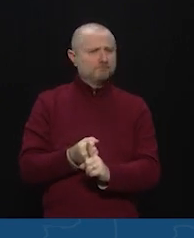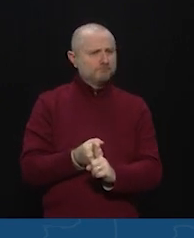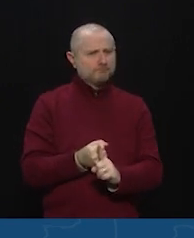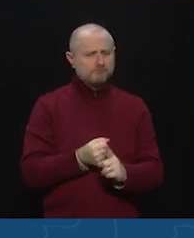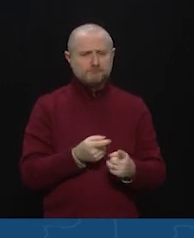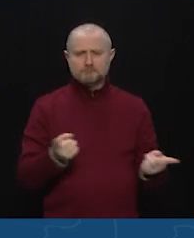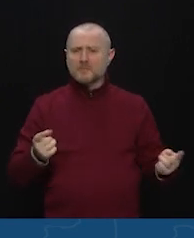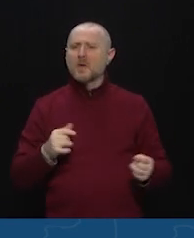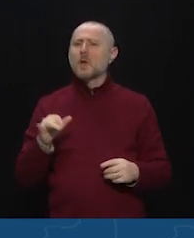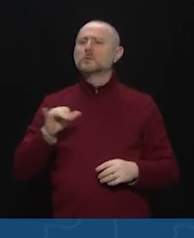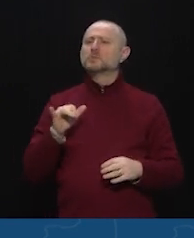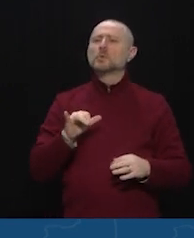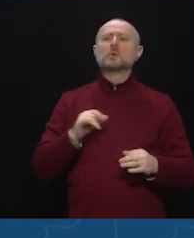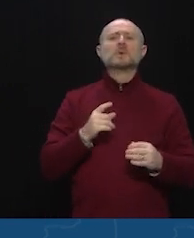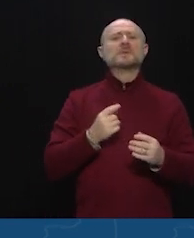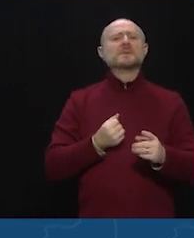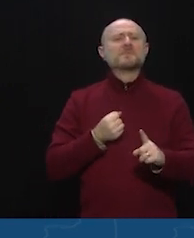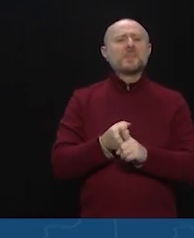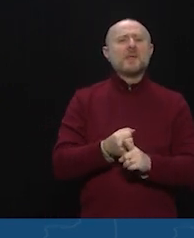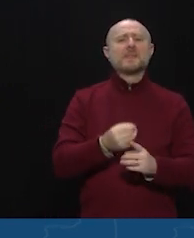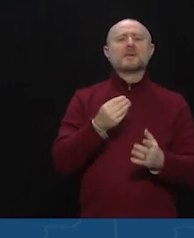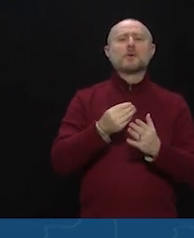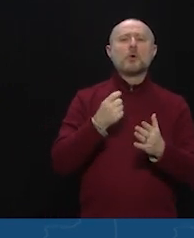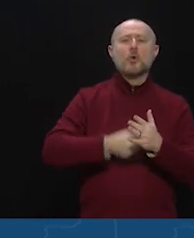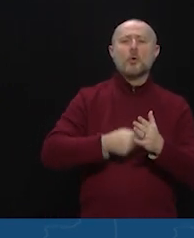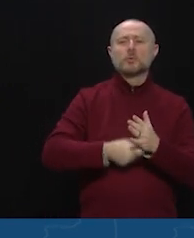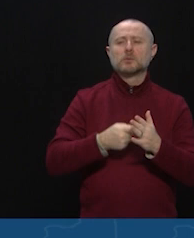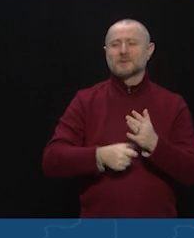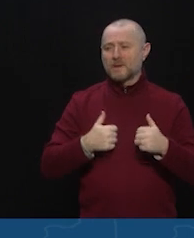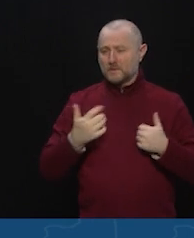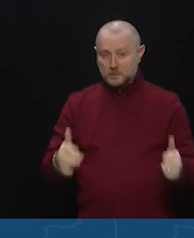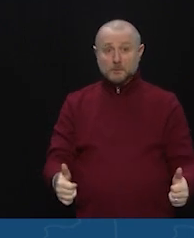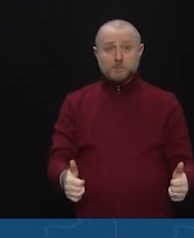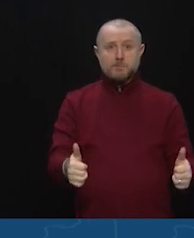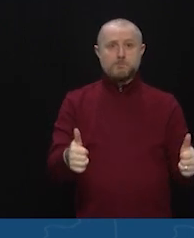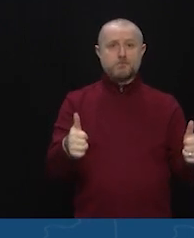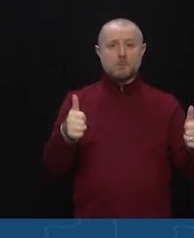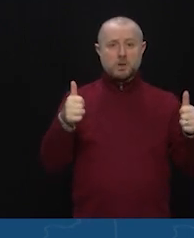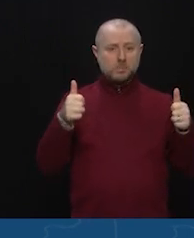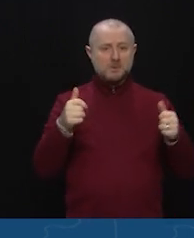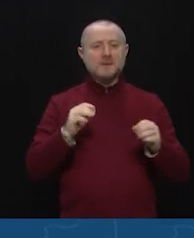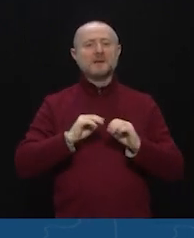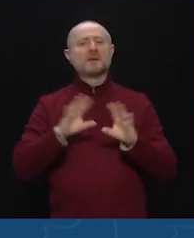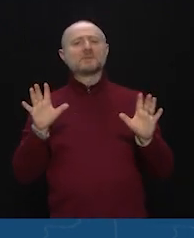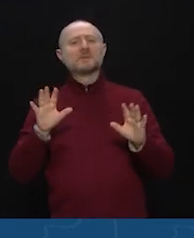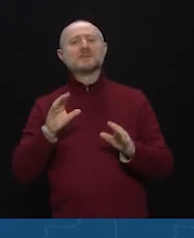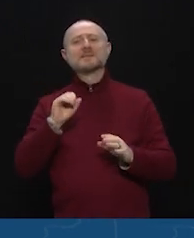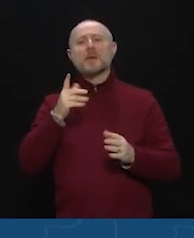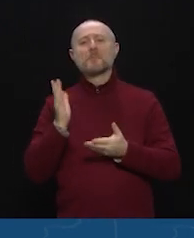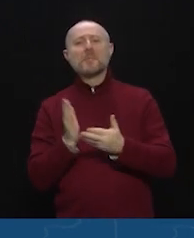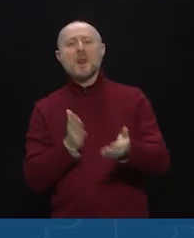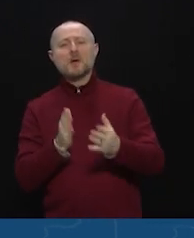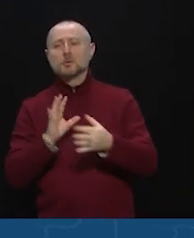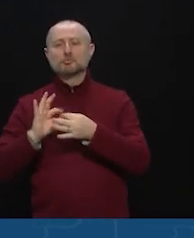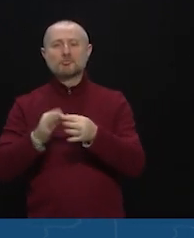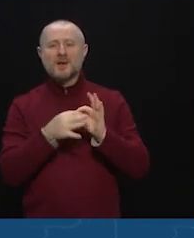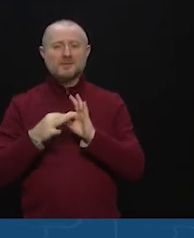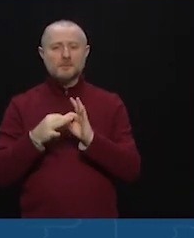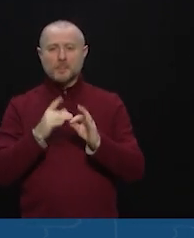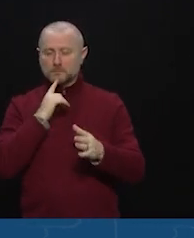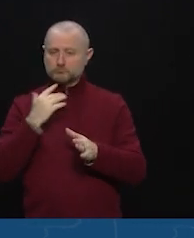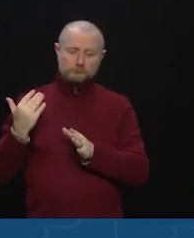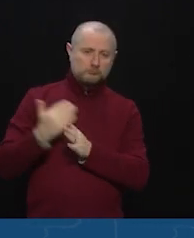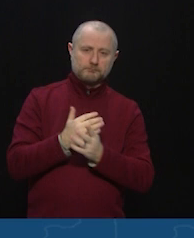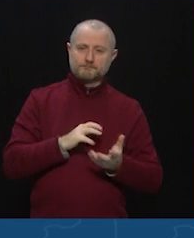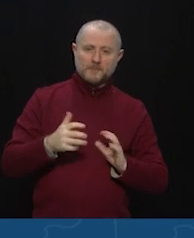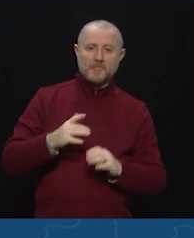talk about. We have labor shortages, supply chain disruptions, energy prices that are growing. So these are all additional risks that are